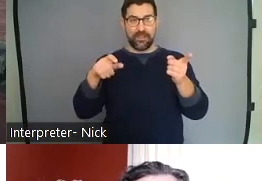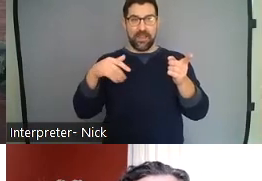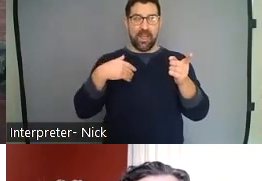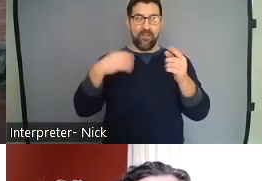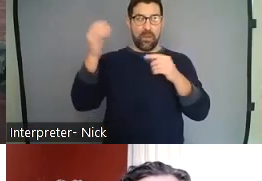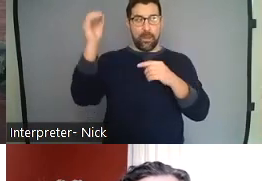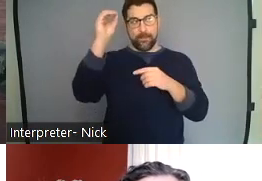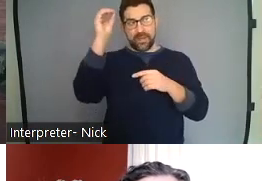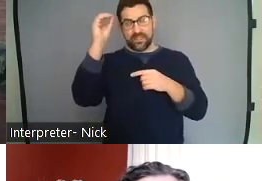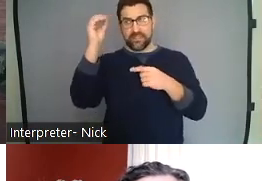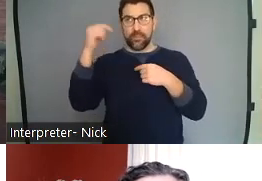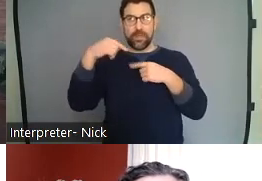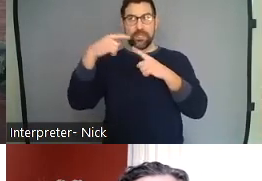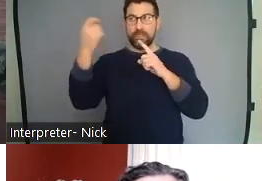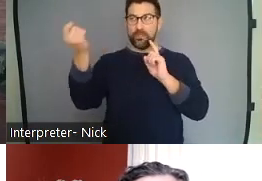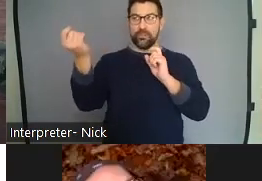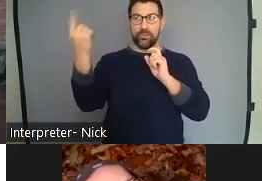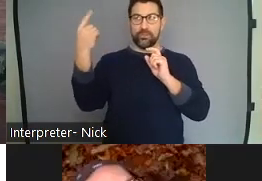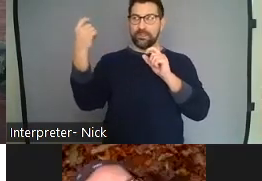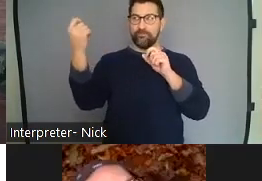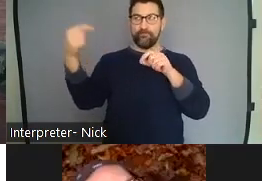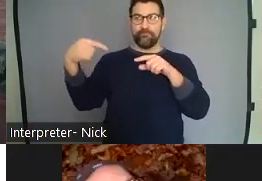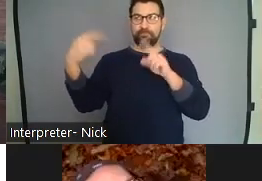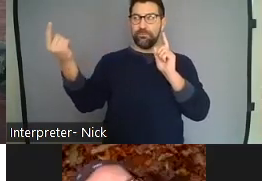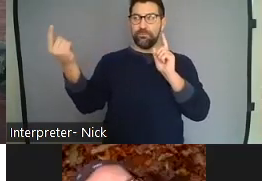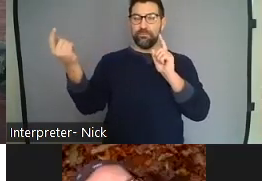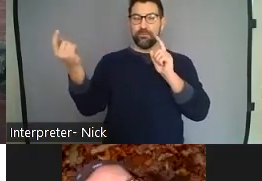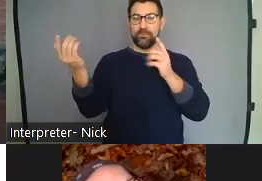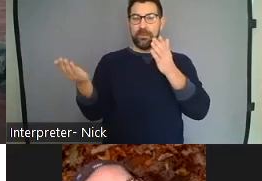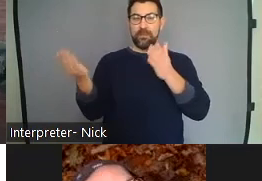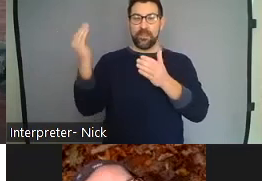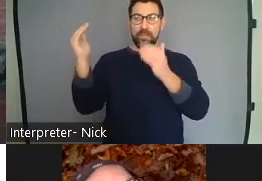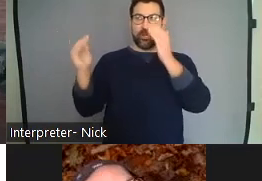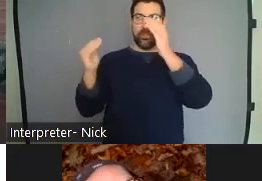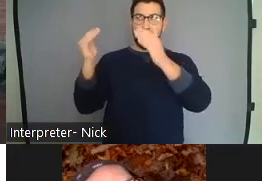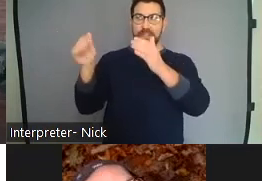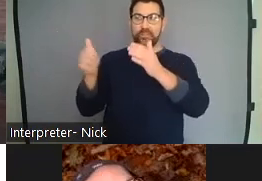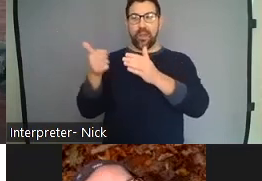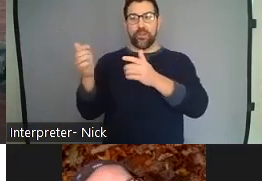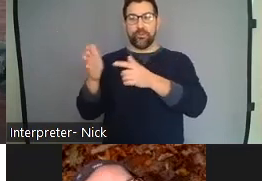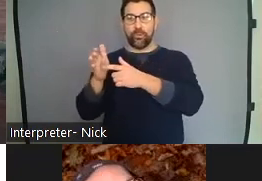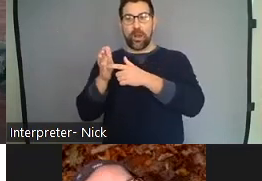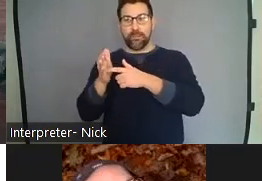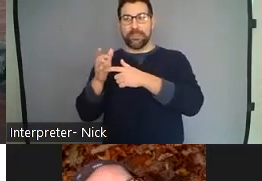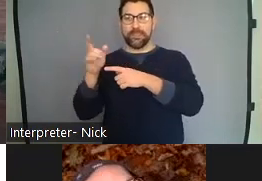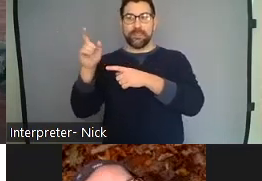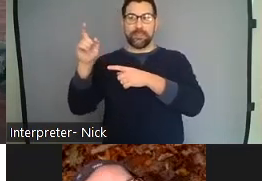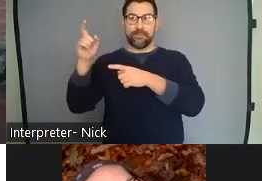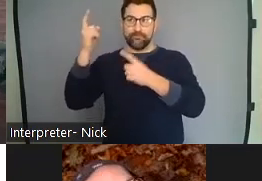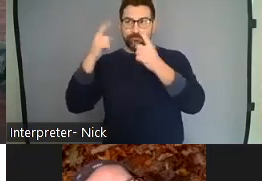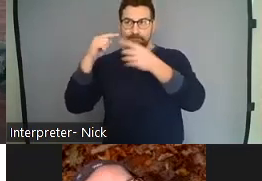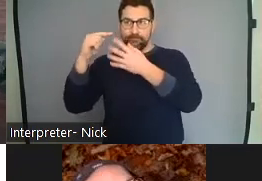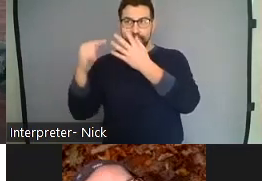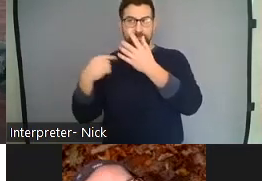opinions that we don't necessarily understand, or they have to make other considerations that we don't necessarily understand.